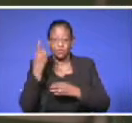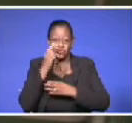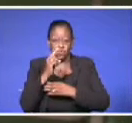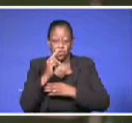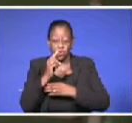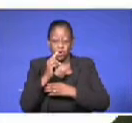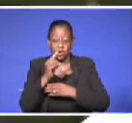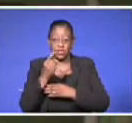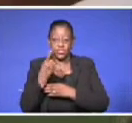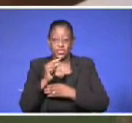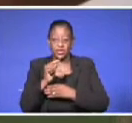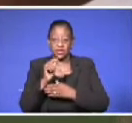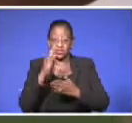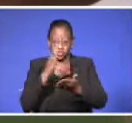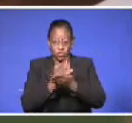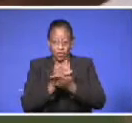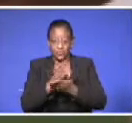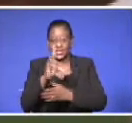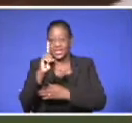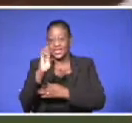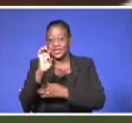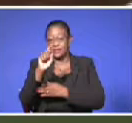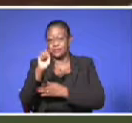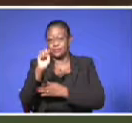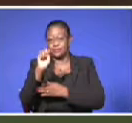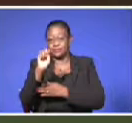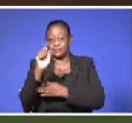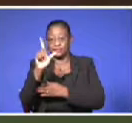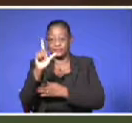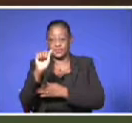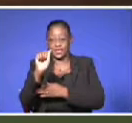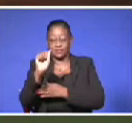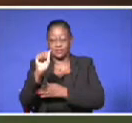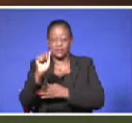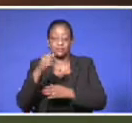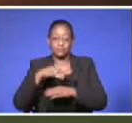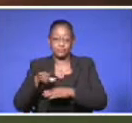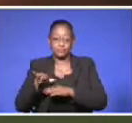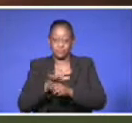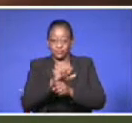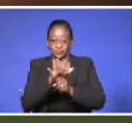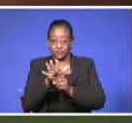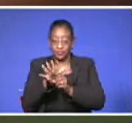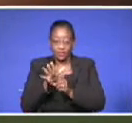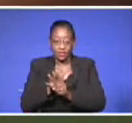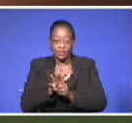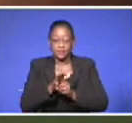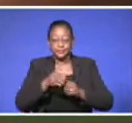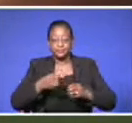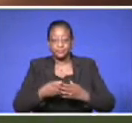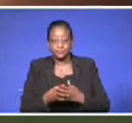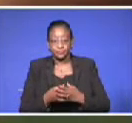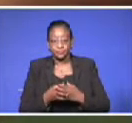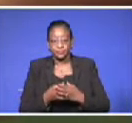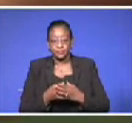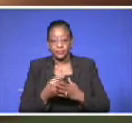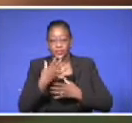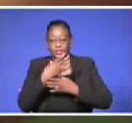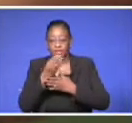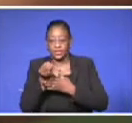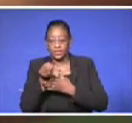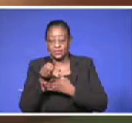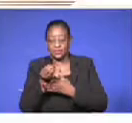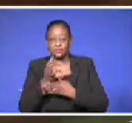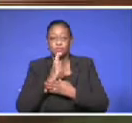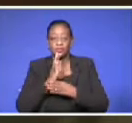Delta strain. Overall, the AstraZeneca vaccine, the effectiveness is about 60% against this variant. But it is still very